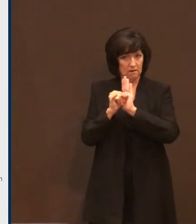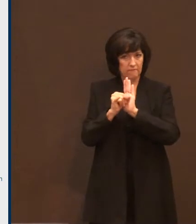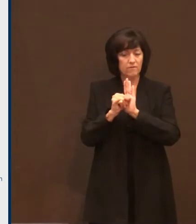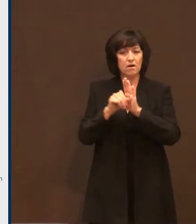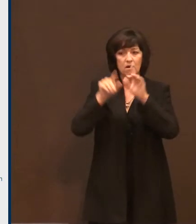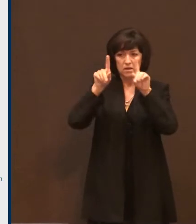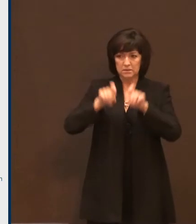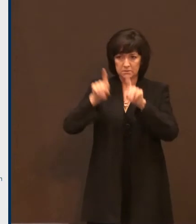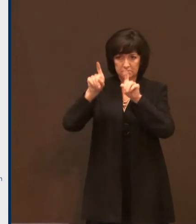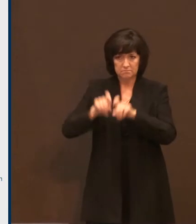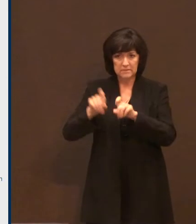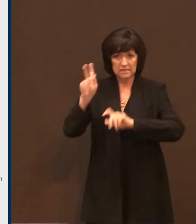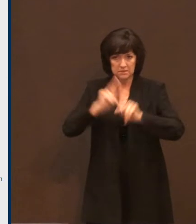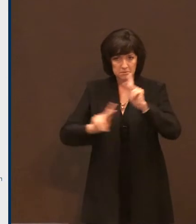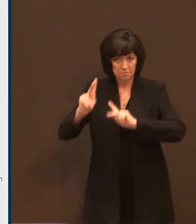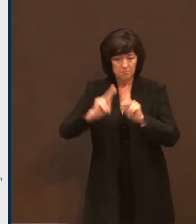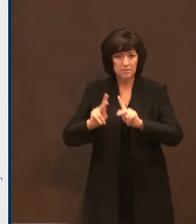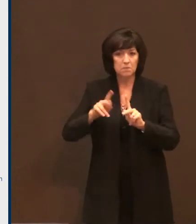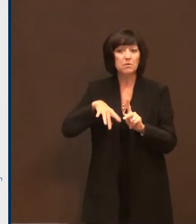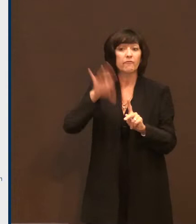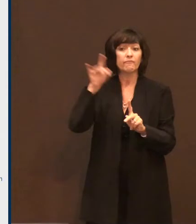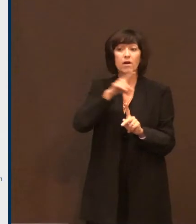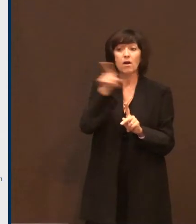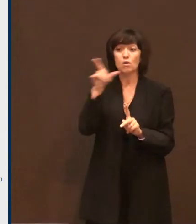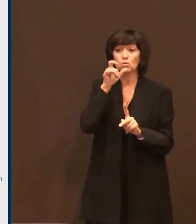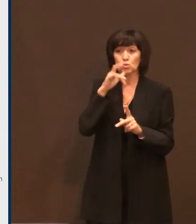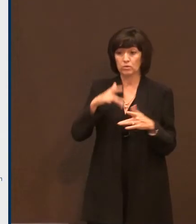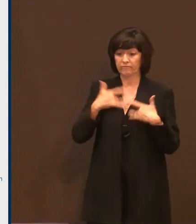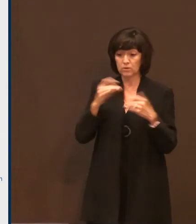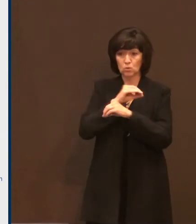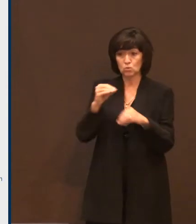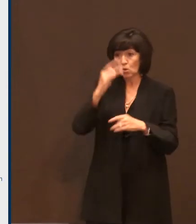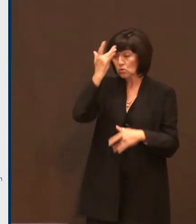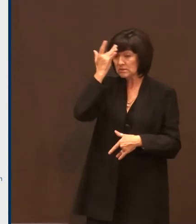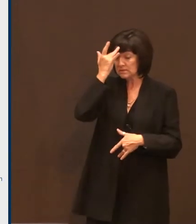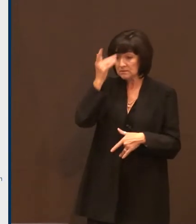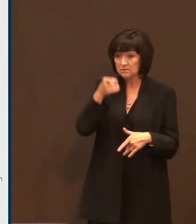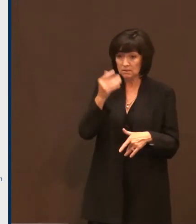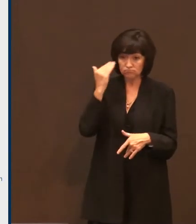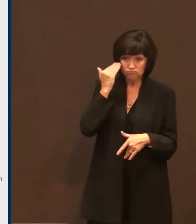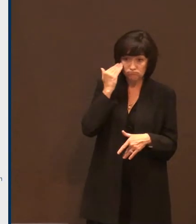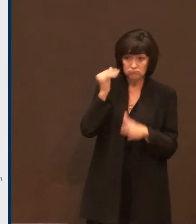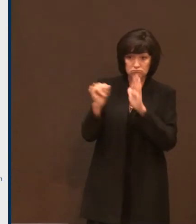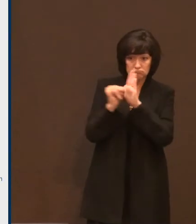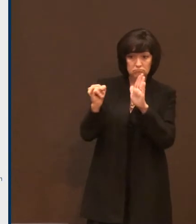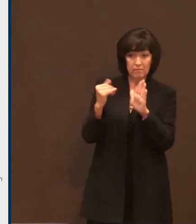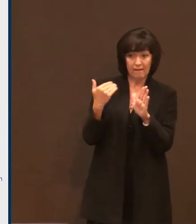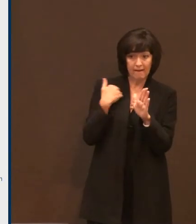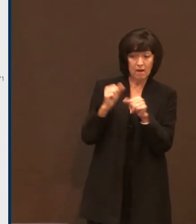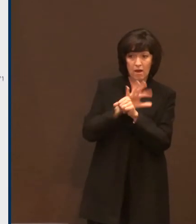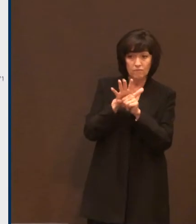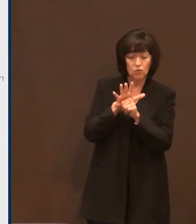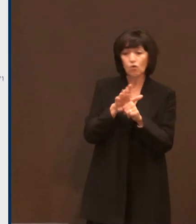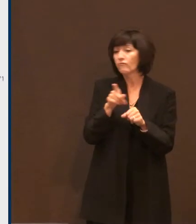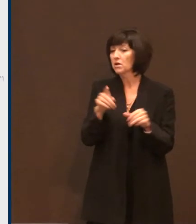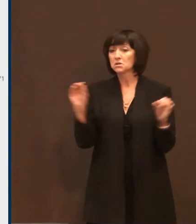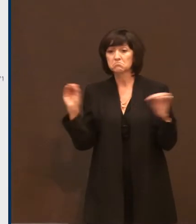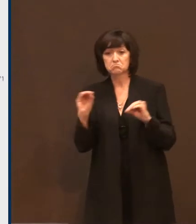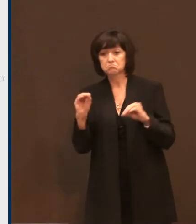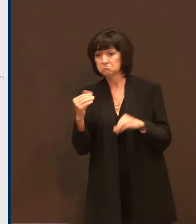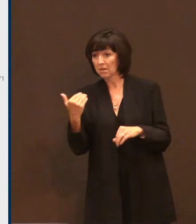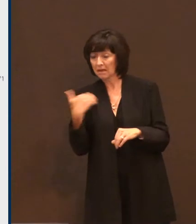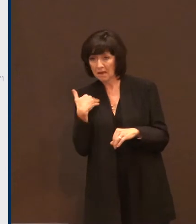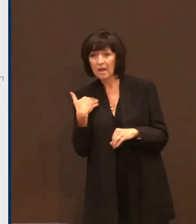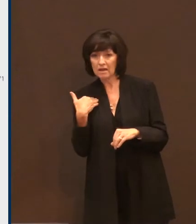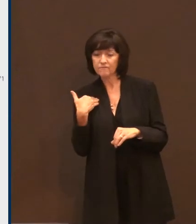both symptomatic and asymptomatic. So about 10 sites throughout Newcastle County for the remainder of this week. The governor said